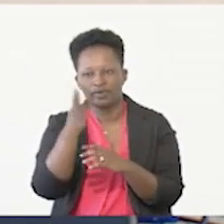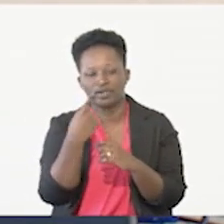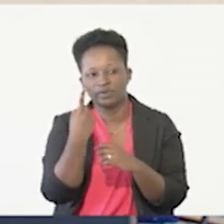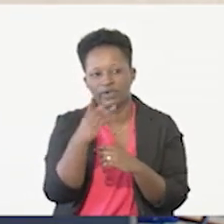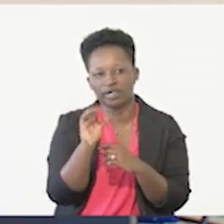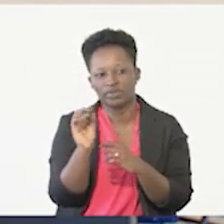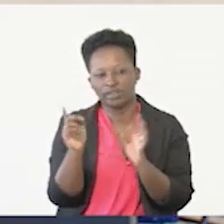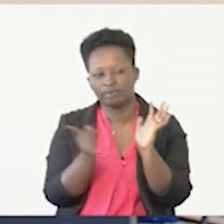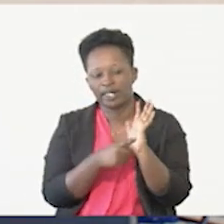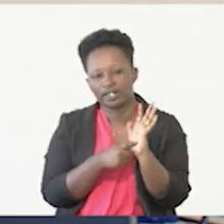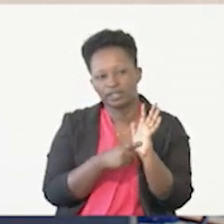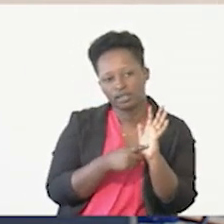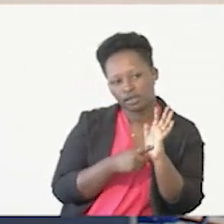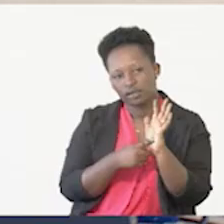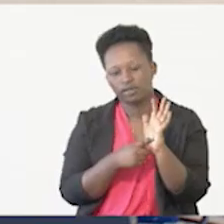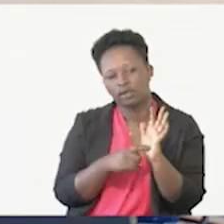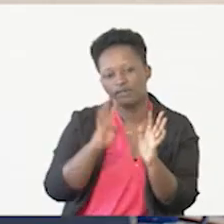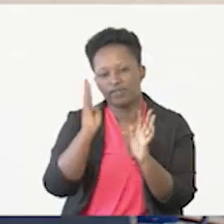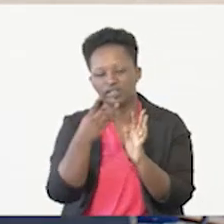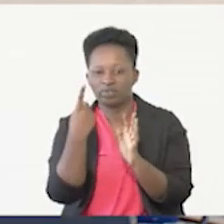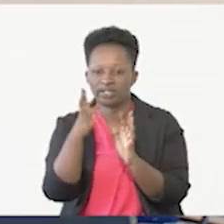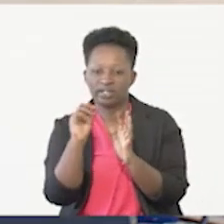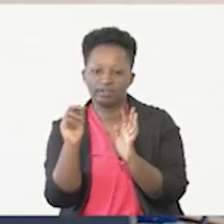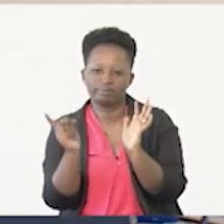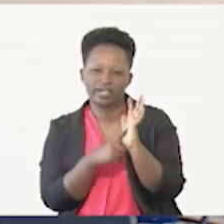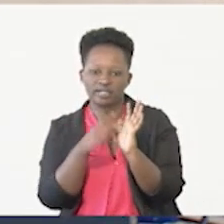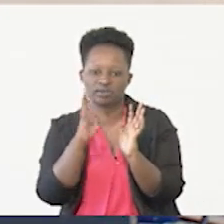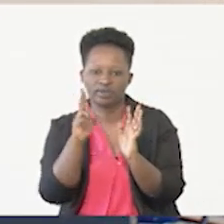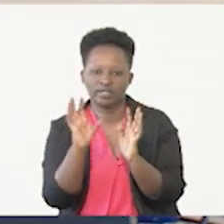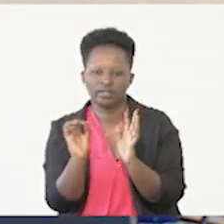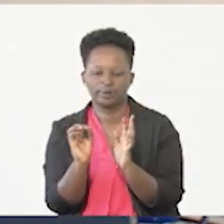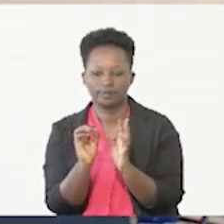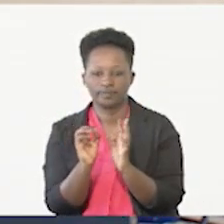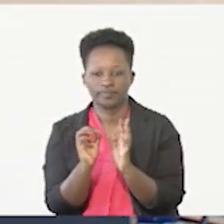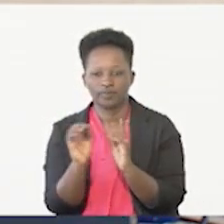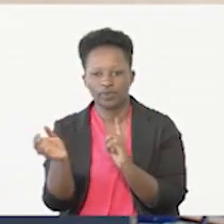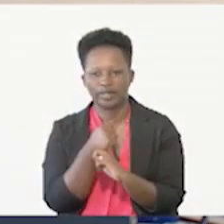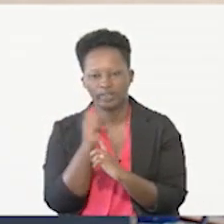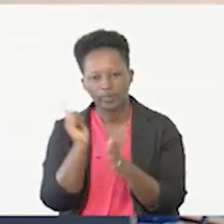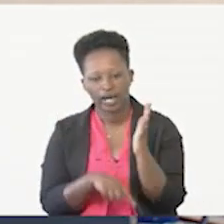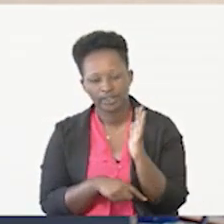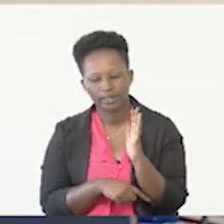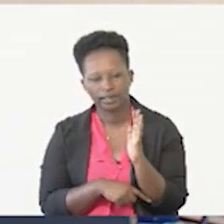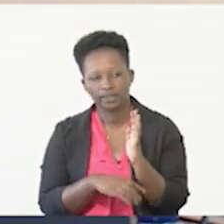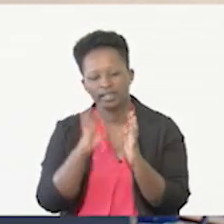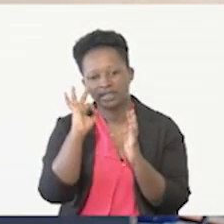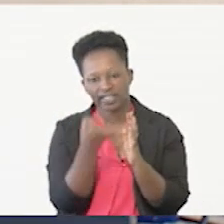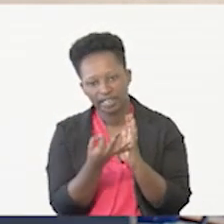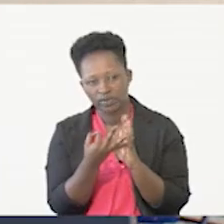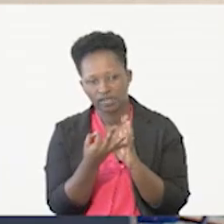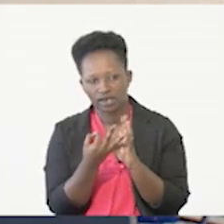4,000 minus 4,100 minus 20, what do you get? You get